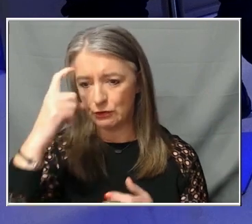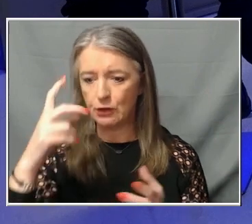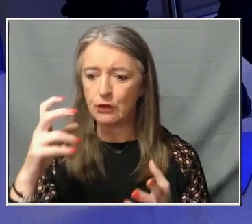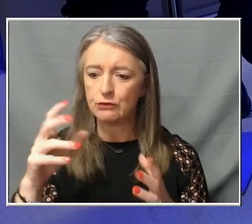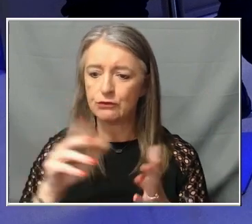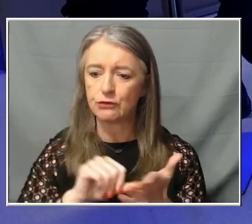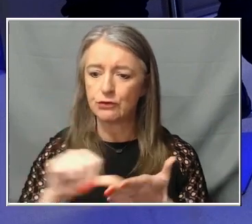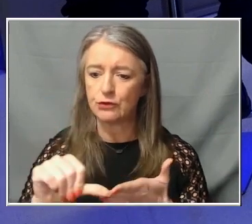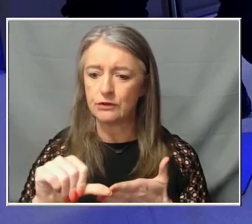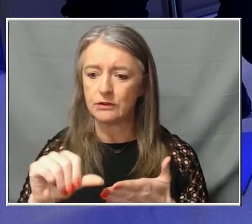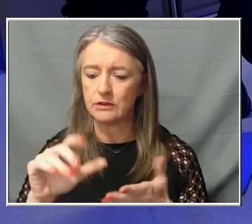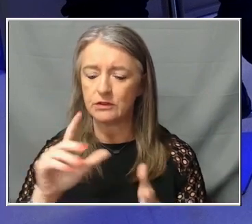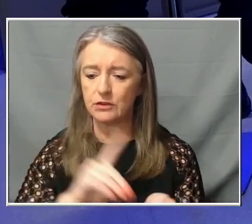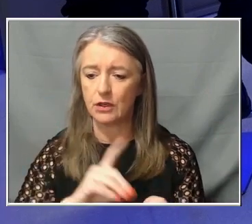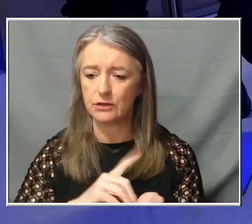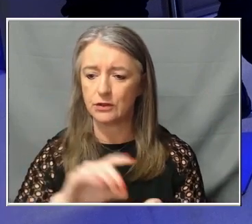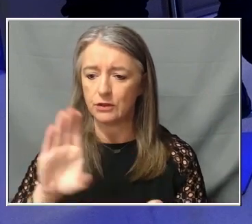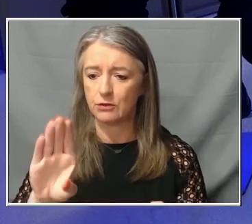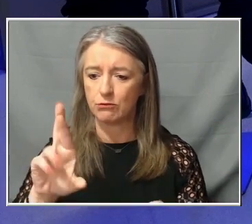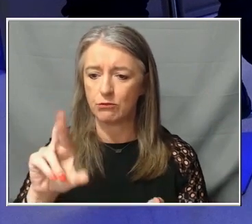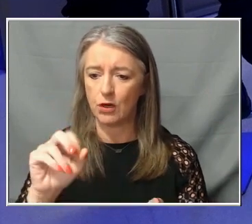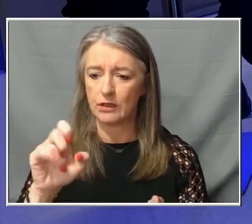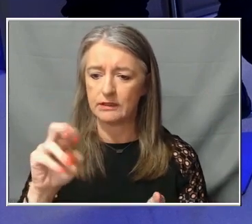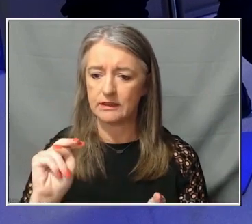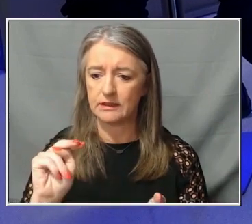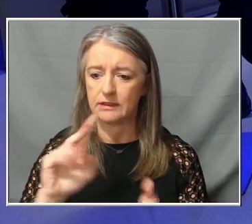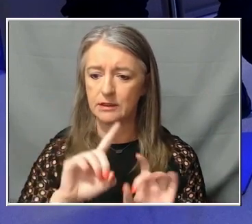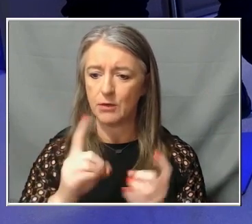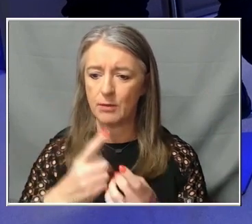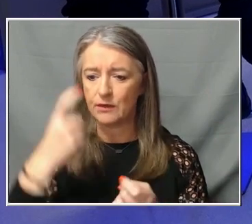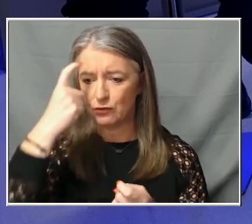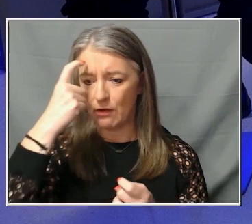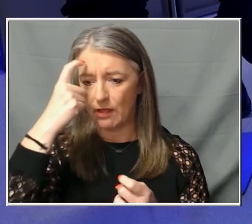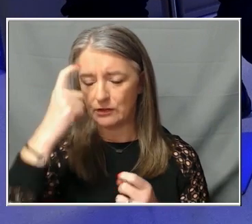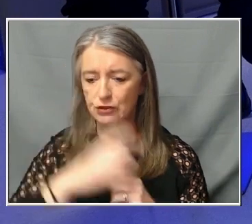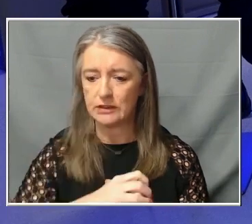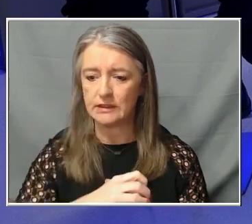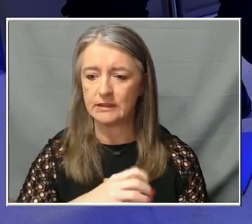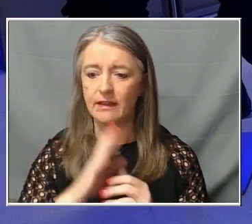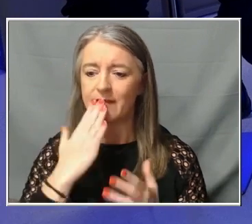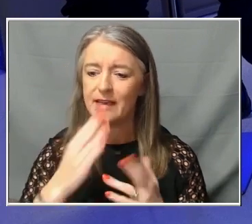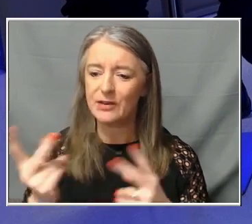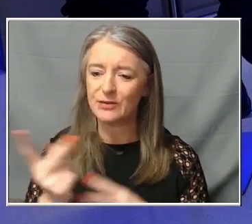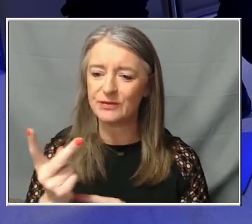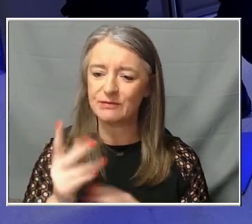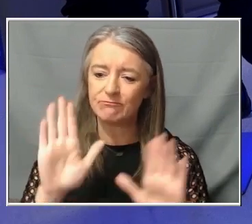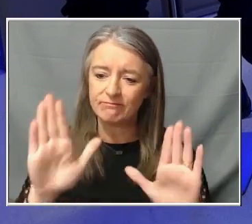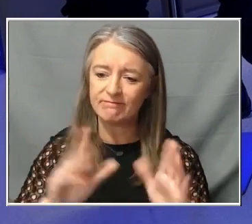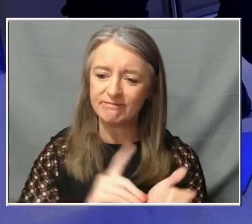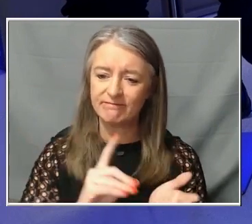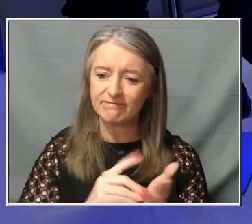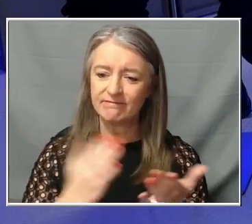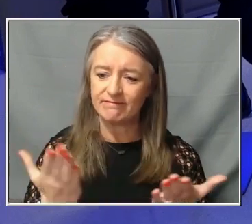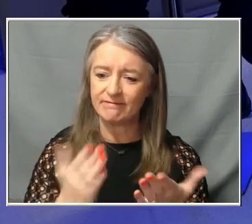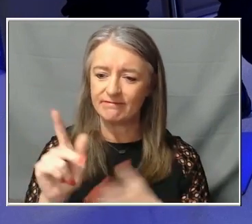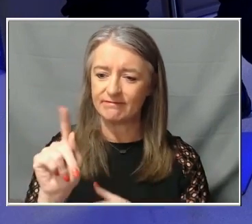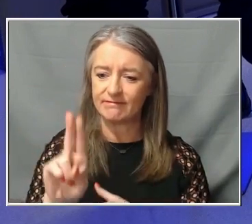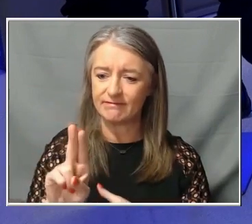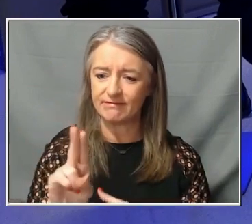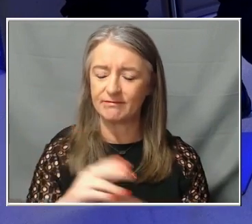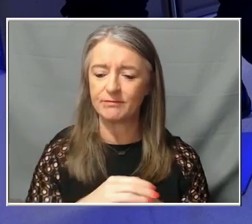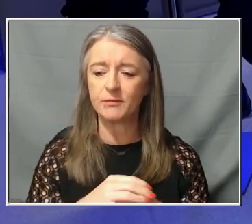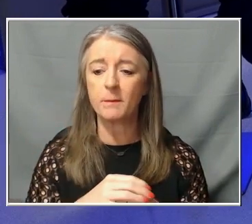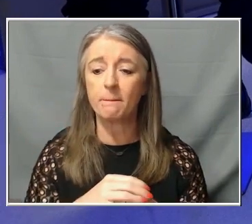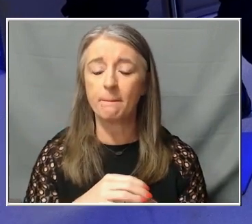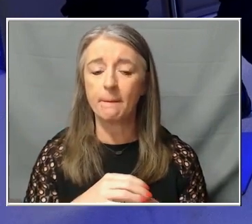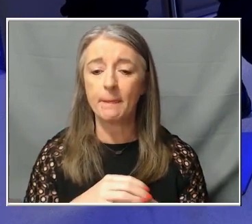Gary Gronseth chairs the Department of Neurology. Gentlemen, thank you so much for being here. You're also great docs here at the University of Kansas Health System.